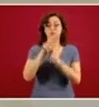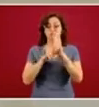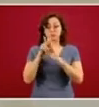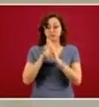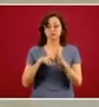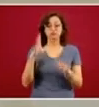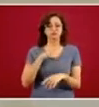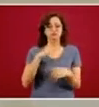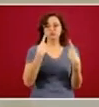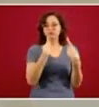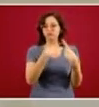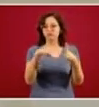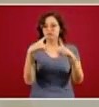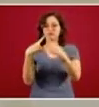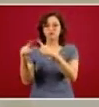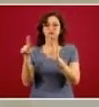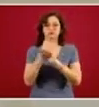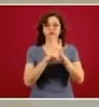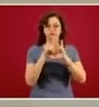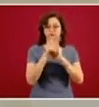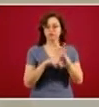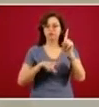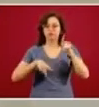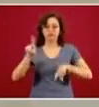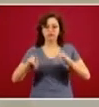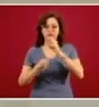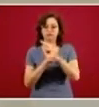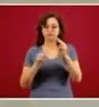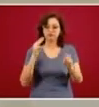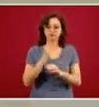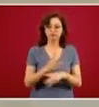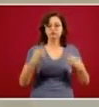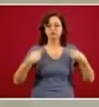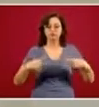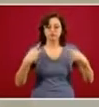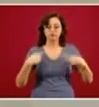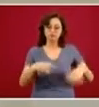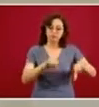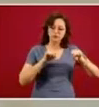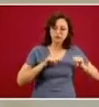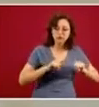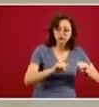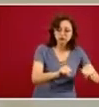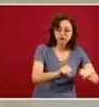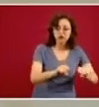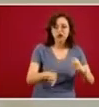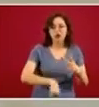the areas have been covered in their needs of supplies.